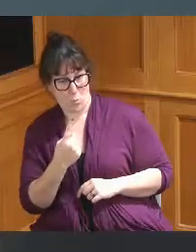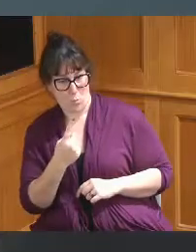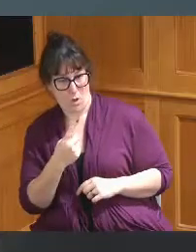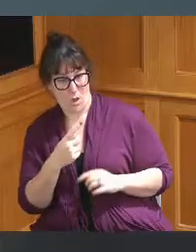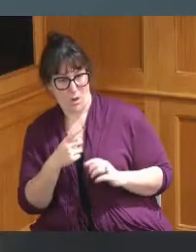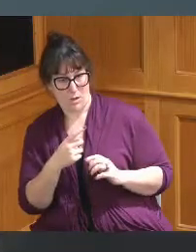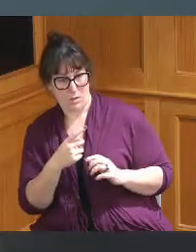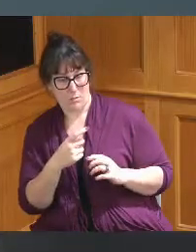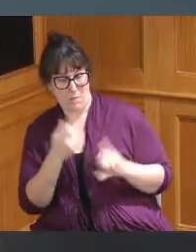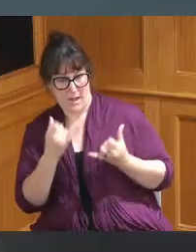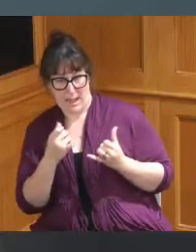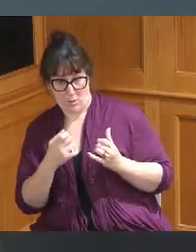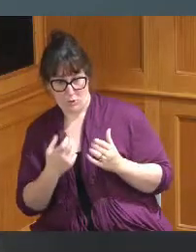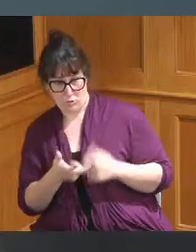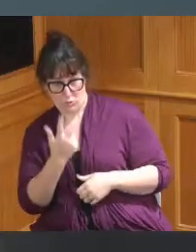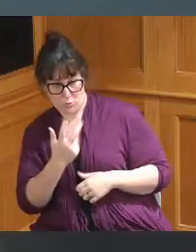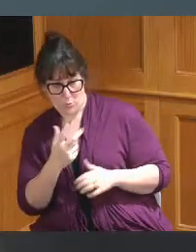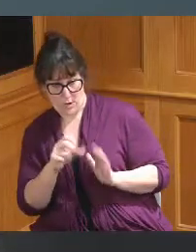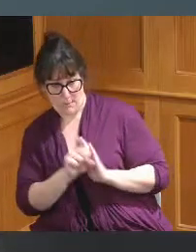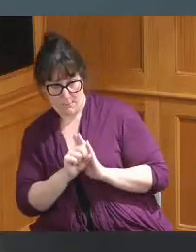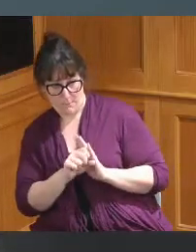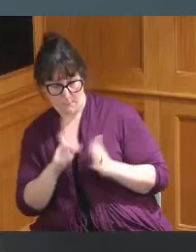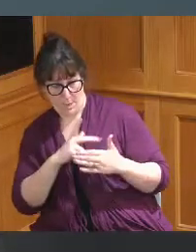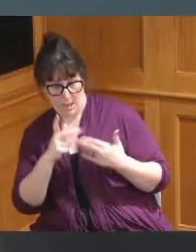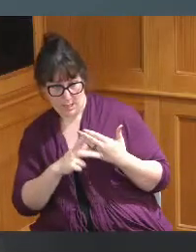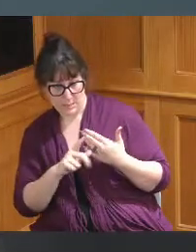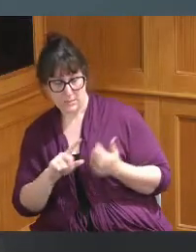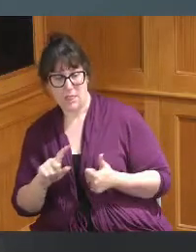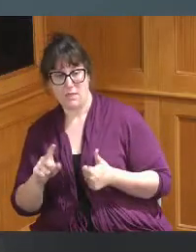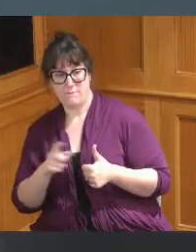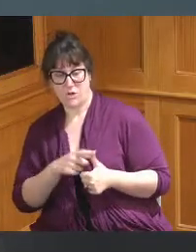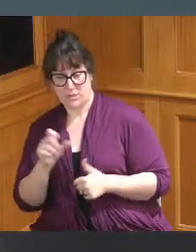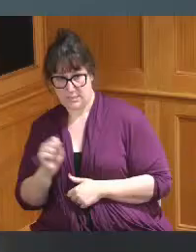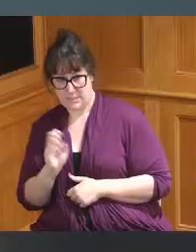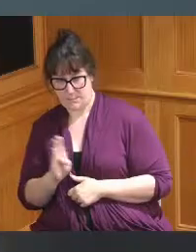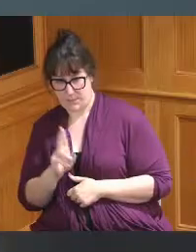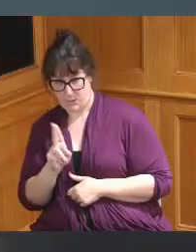going to be 3 pilots, and the first pilot is the SBU.